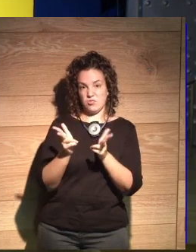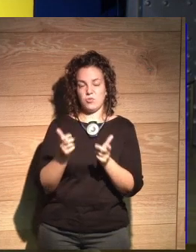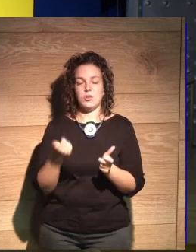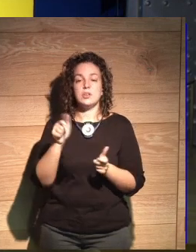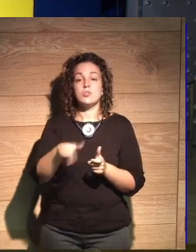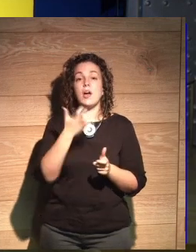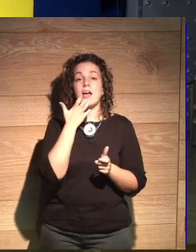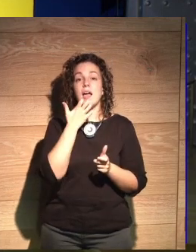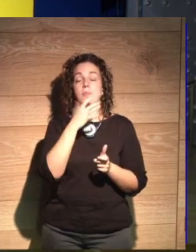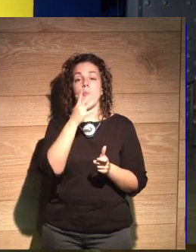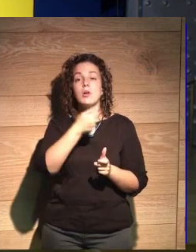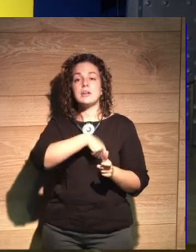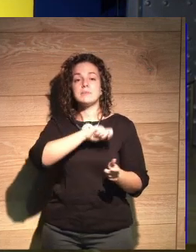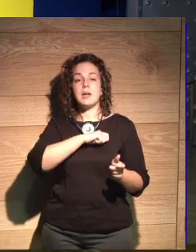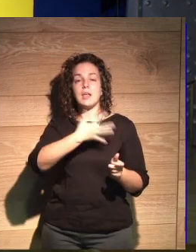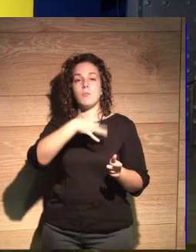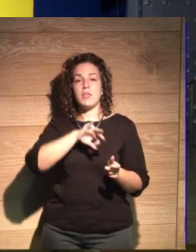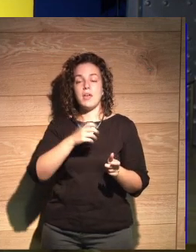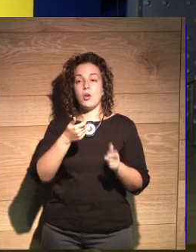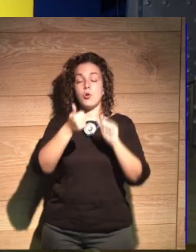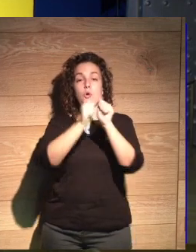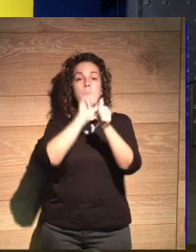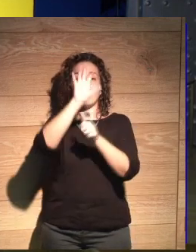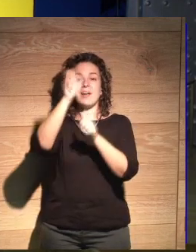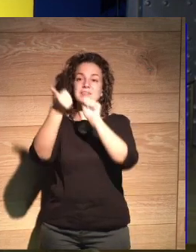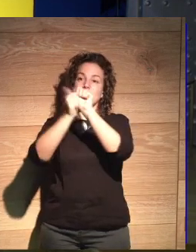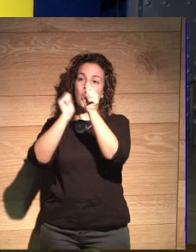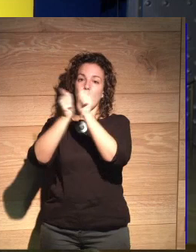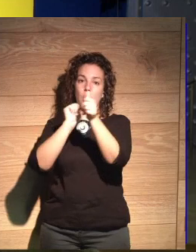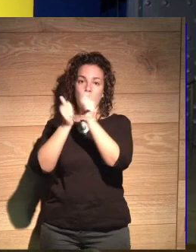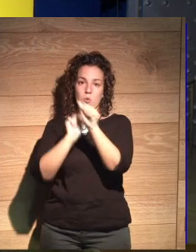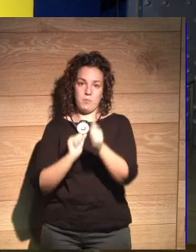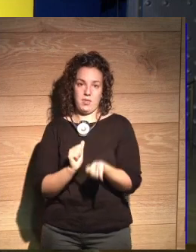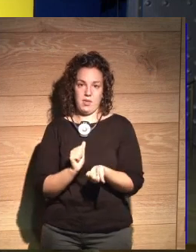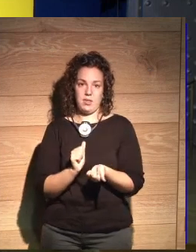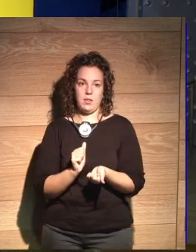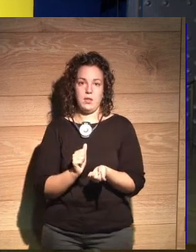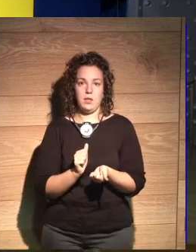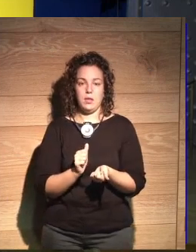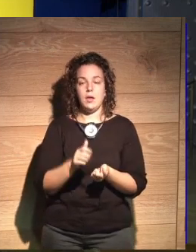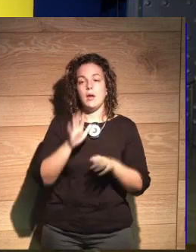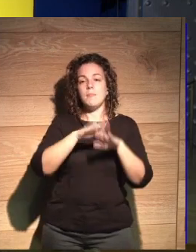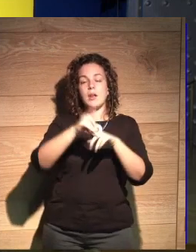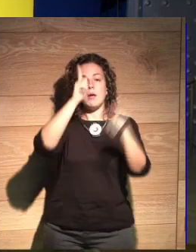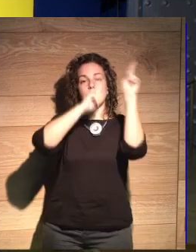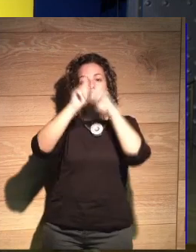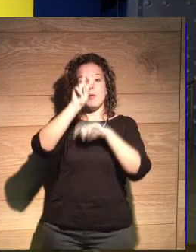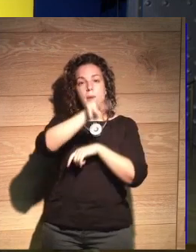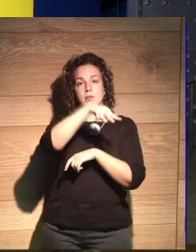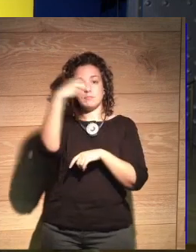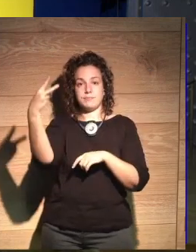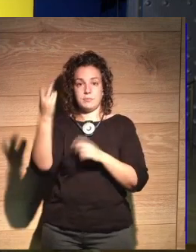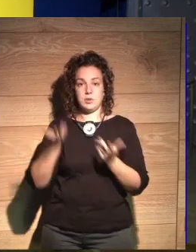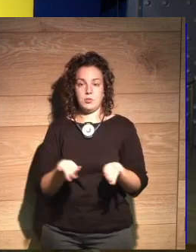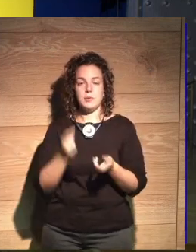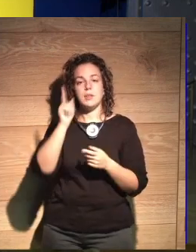could look to other countries as models for dealing with secessions. Spain could look to Canada